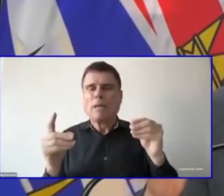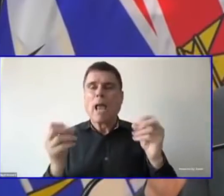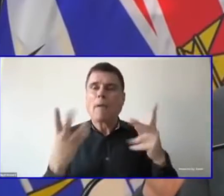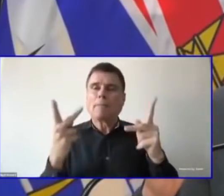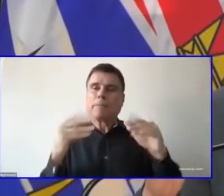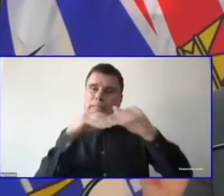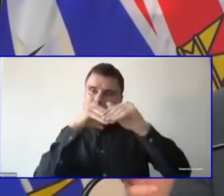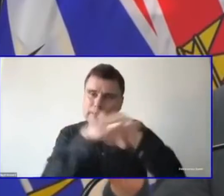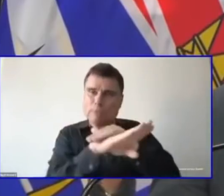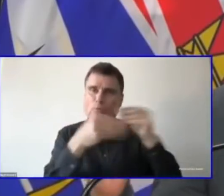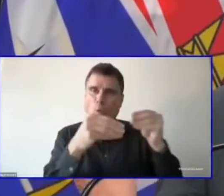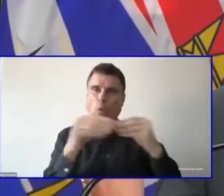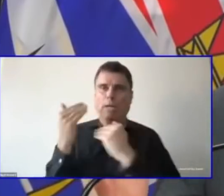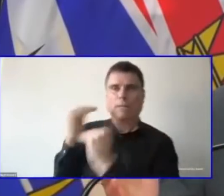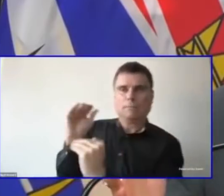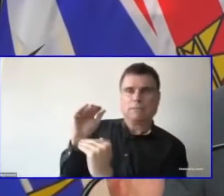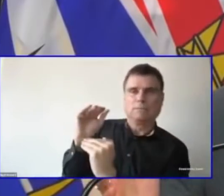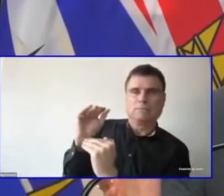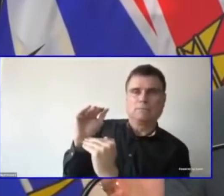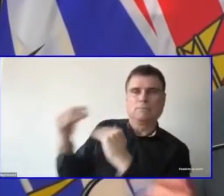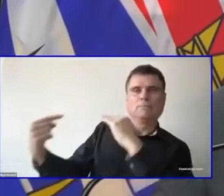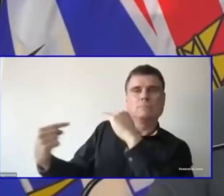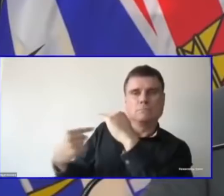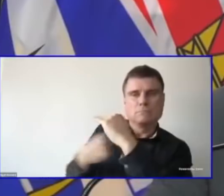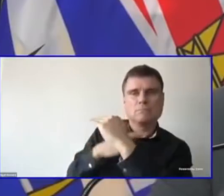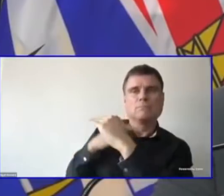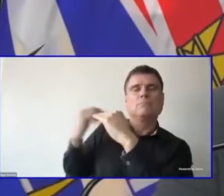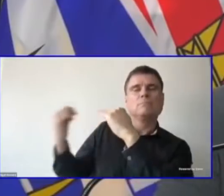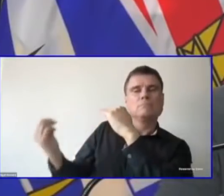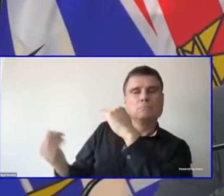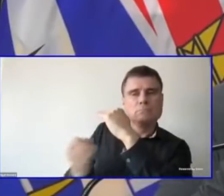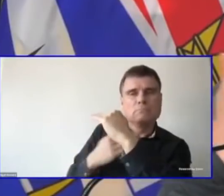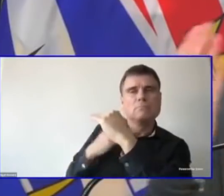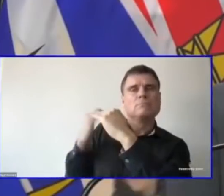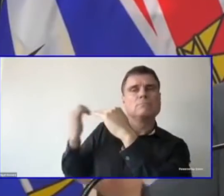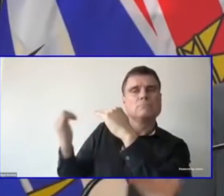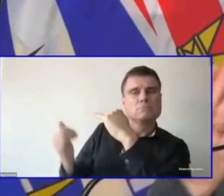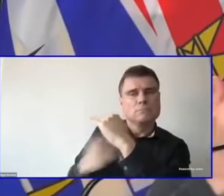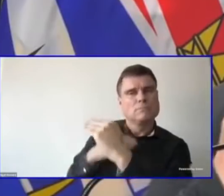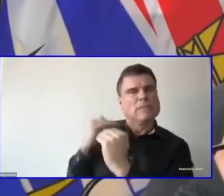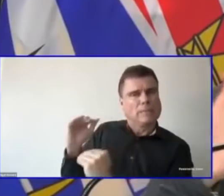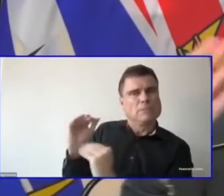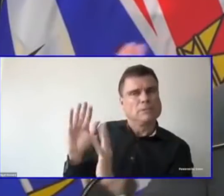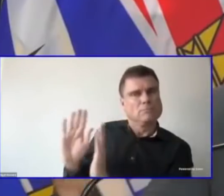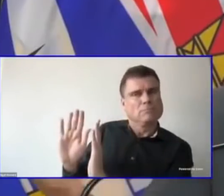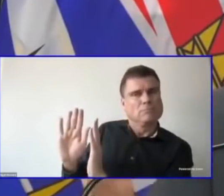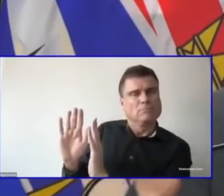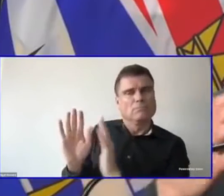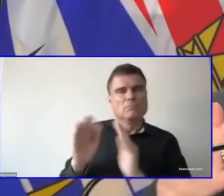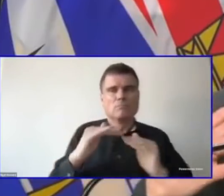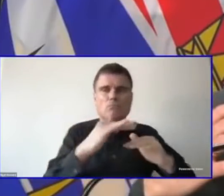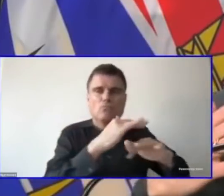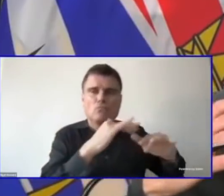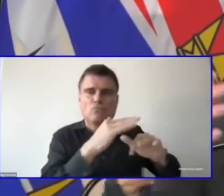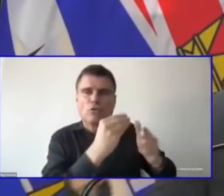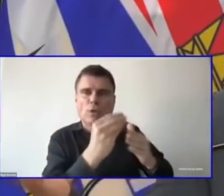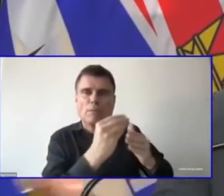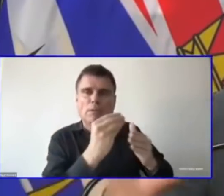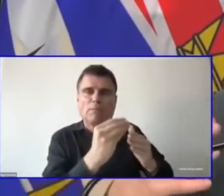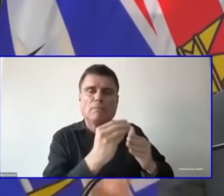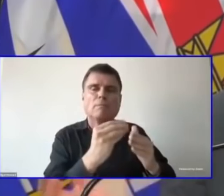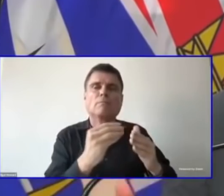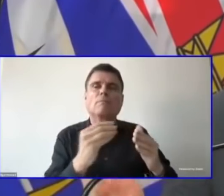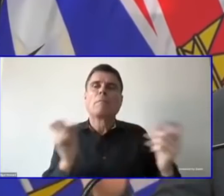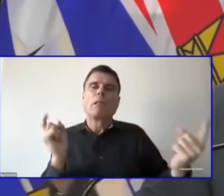limit those capacities, give people the distance and the space. But we also know that those transactional settings where you're